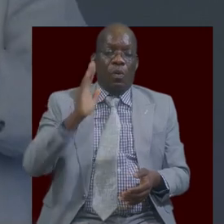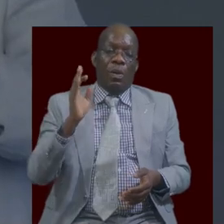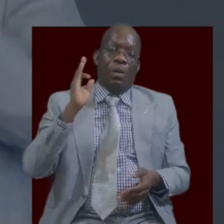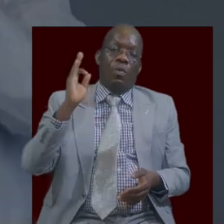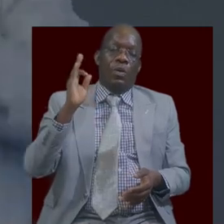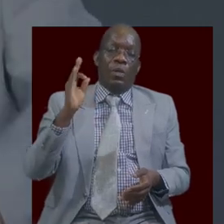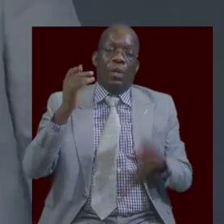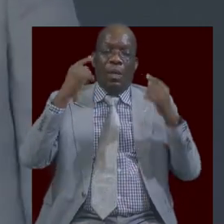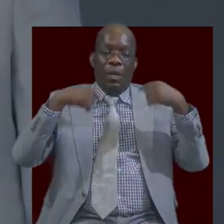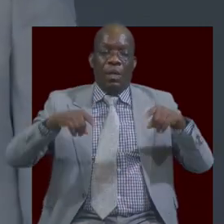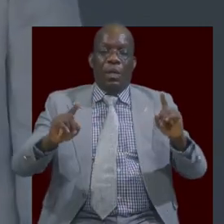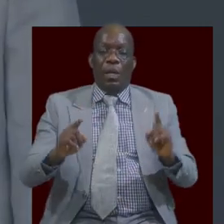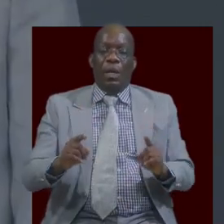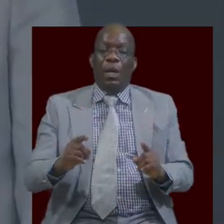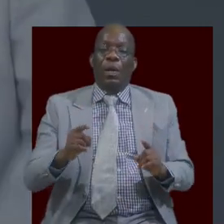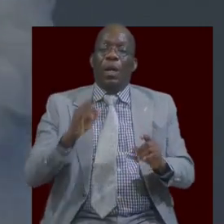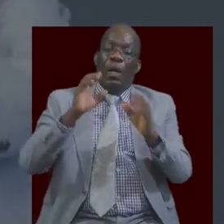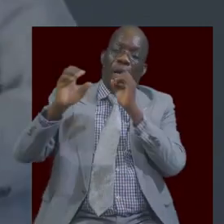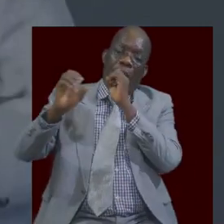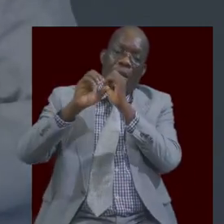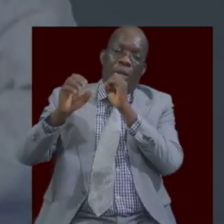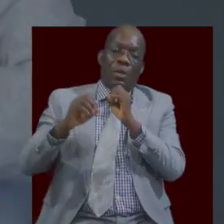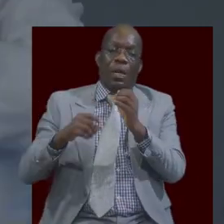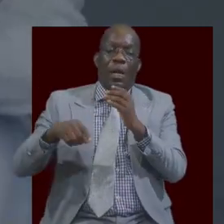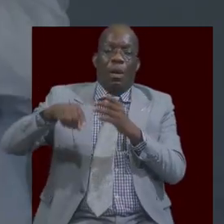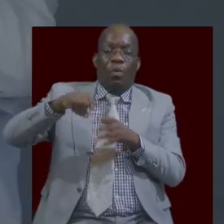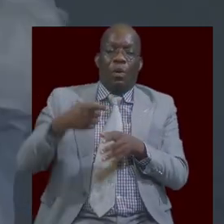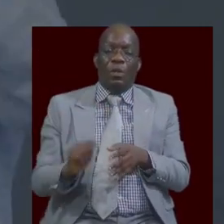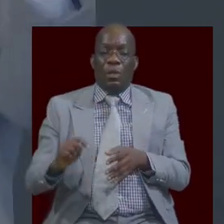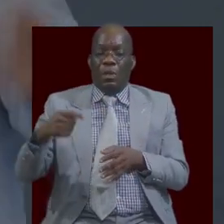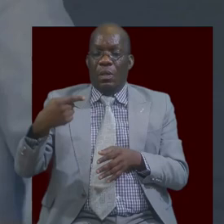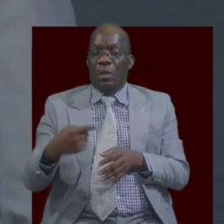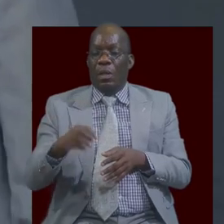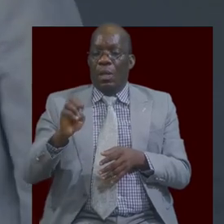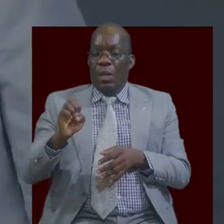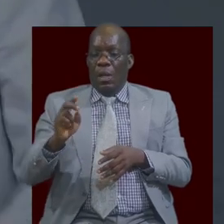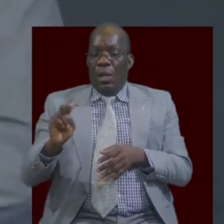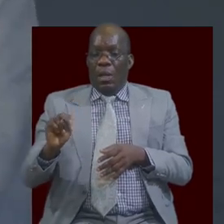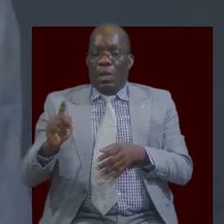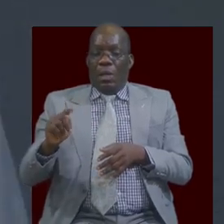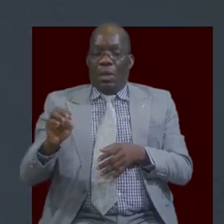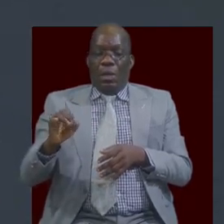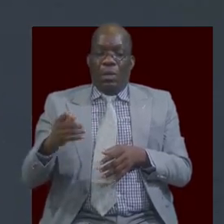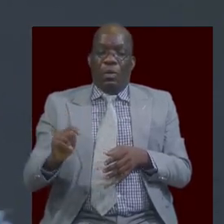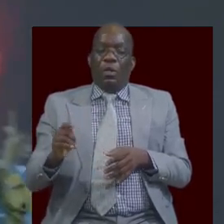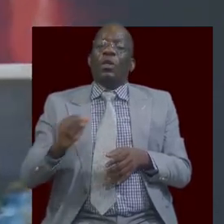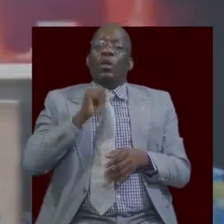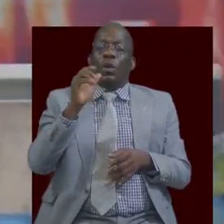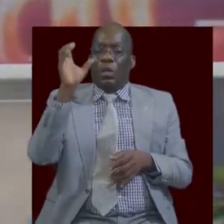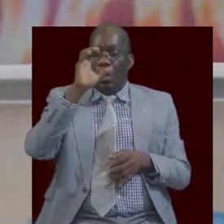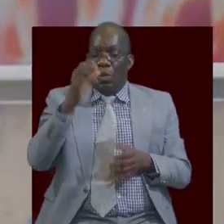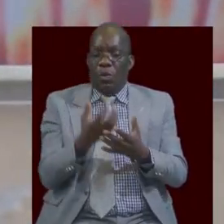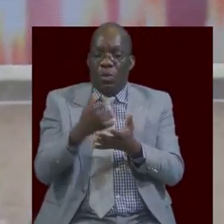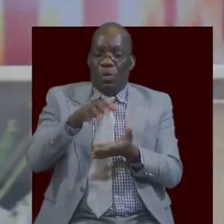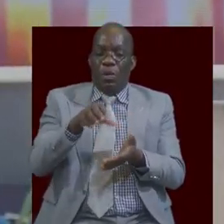declare, proclaim among the Gentiles the unsearchable riches of Christ?